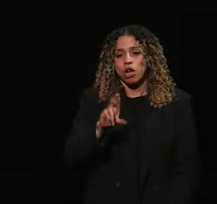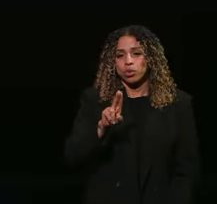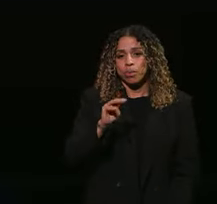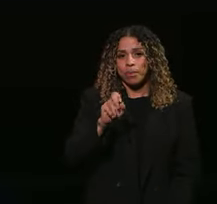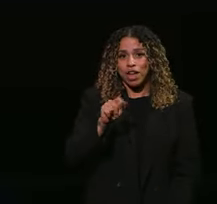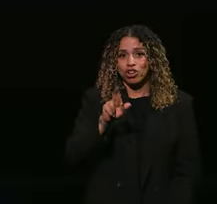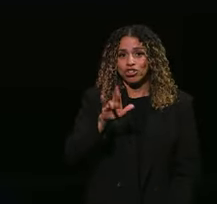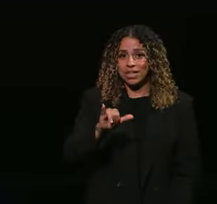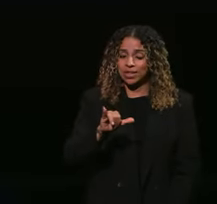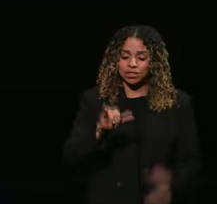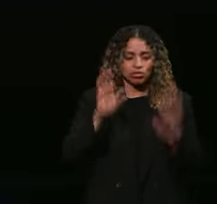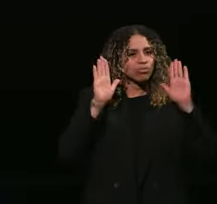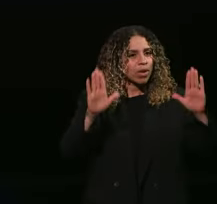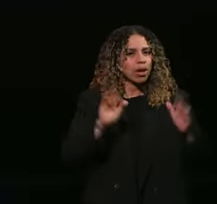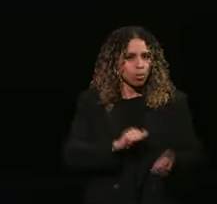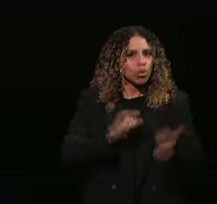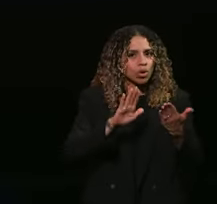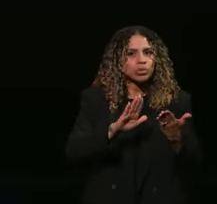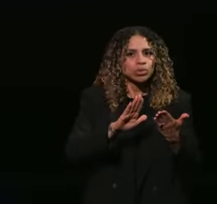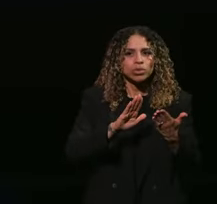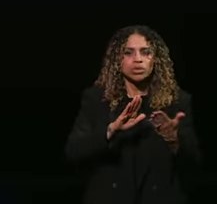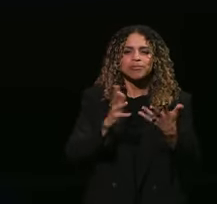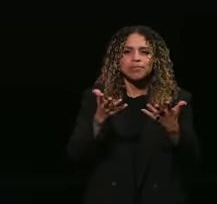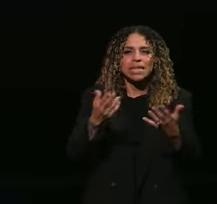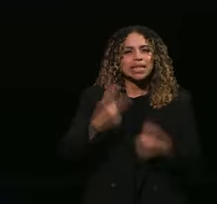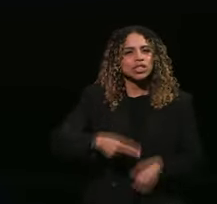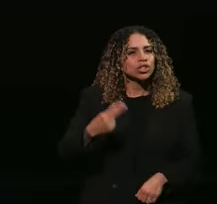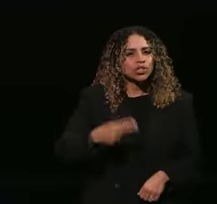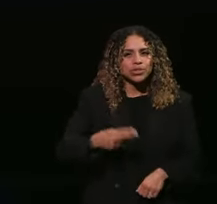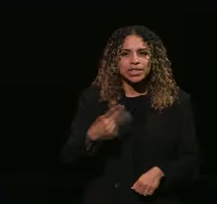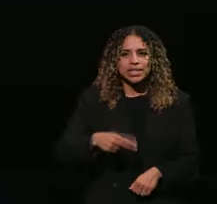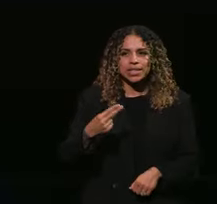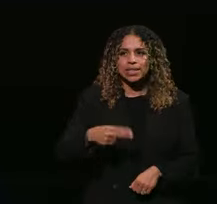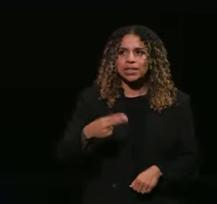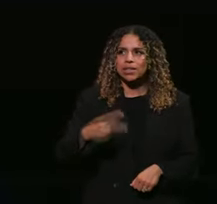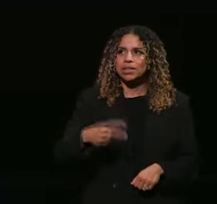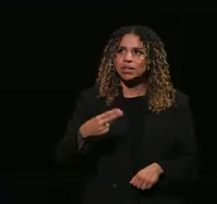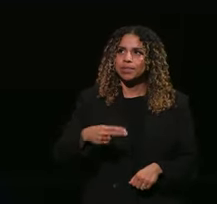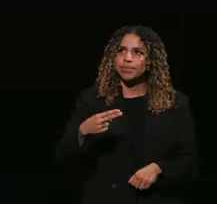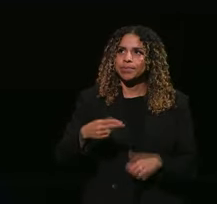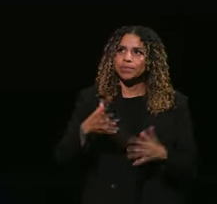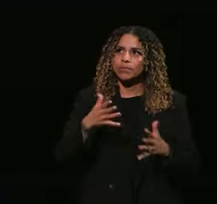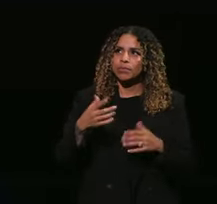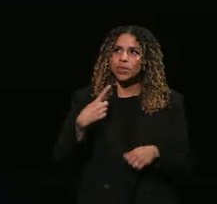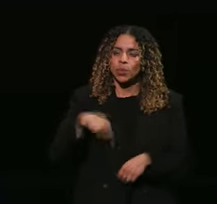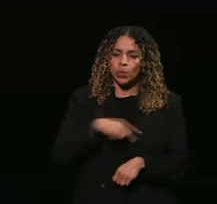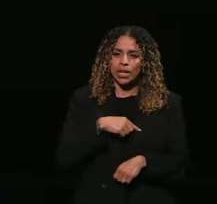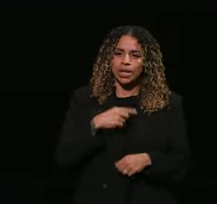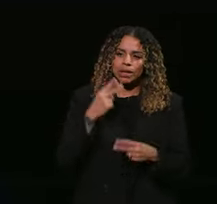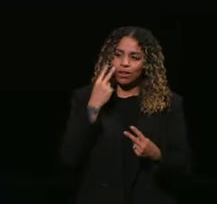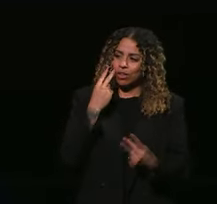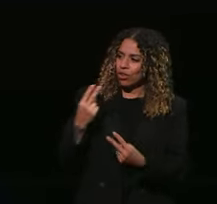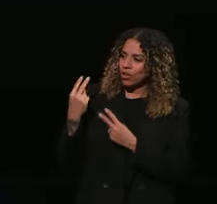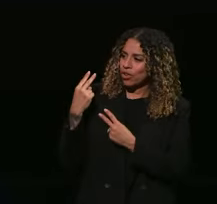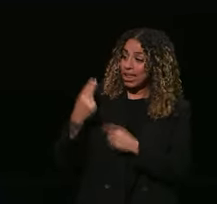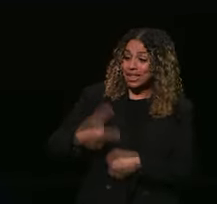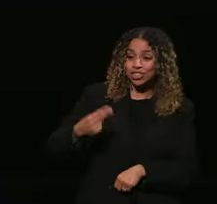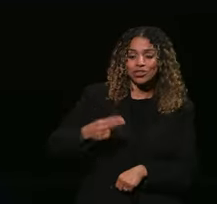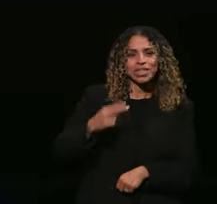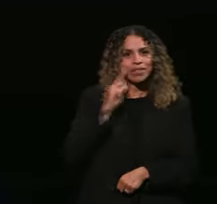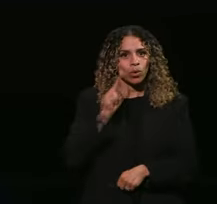great media for that because, you know, history... We look at the history of